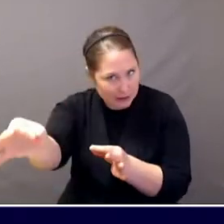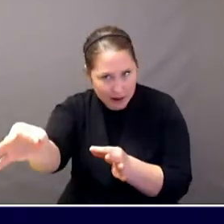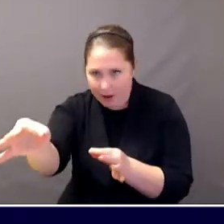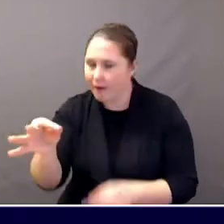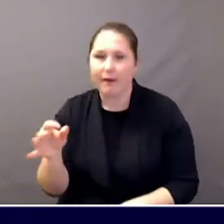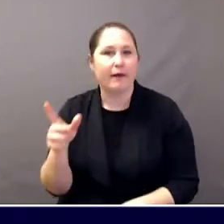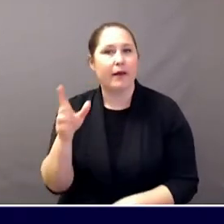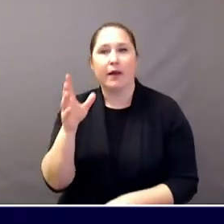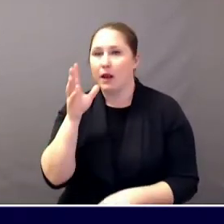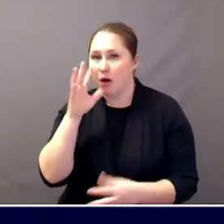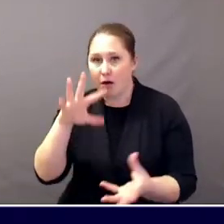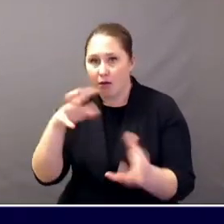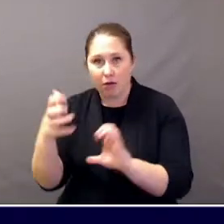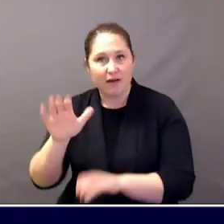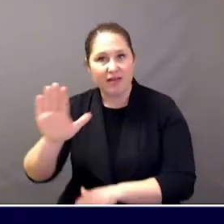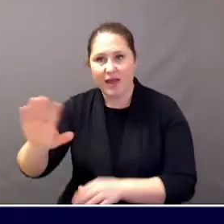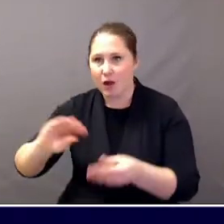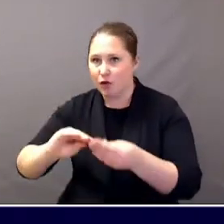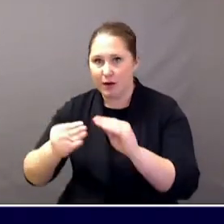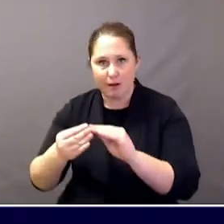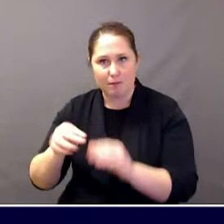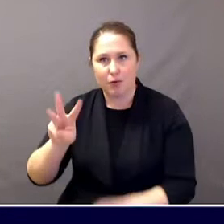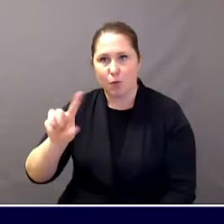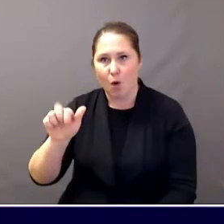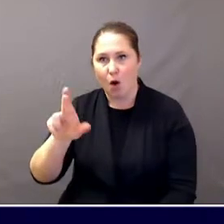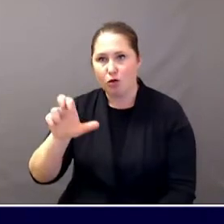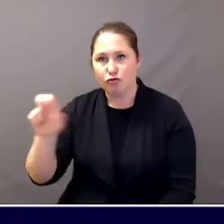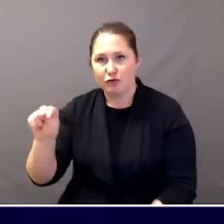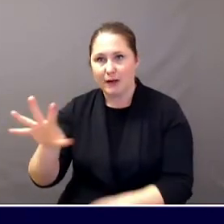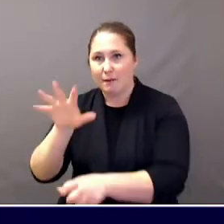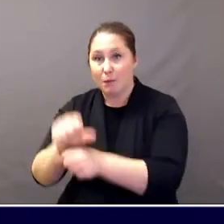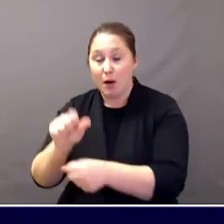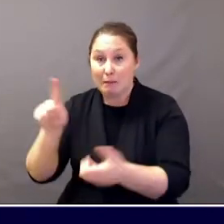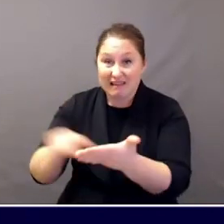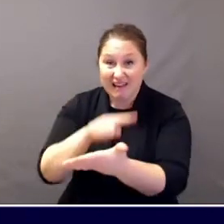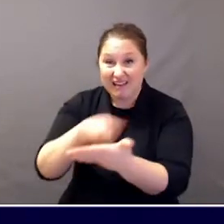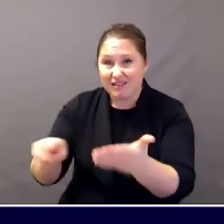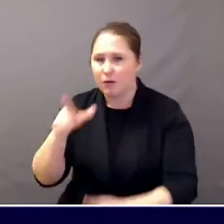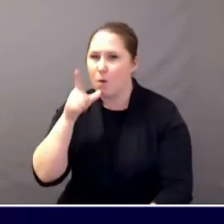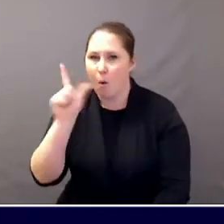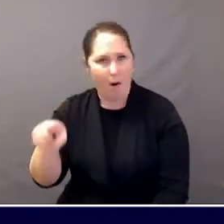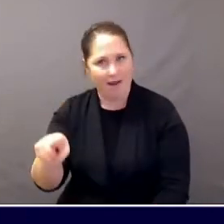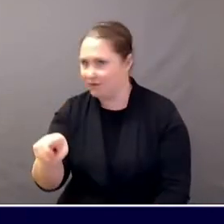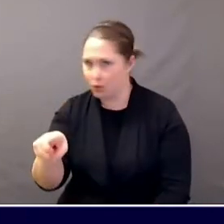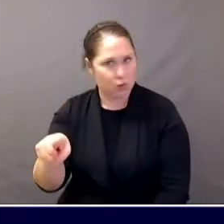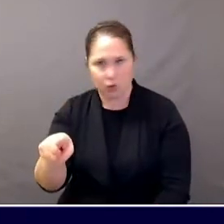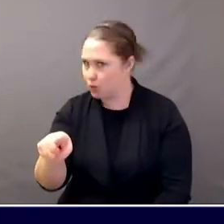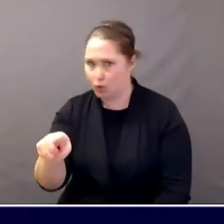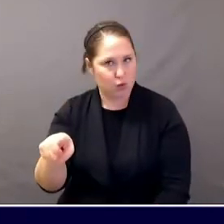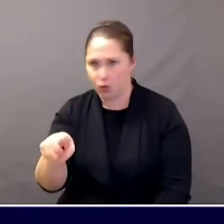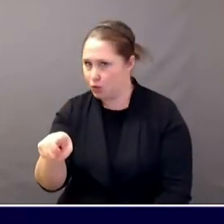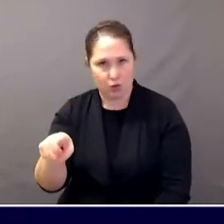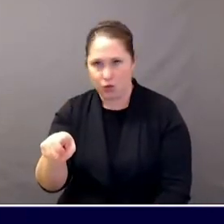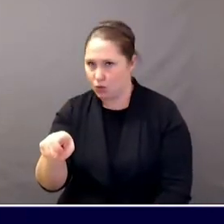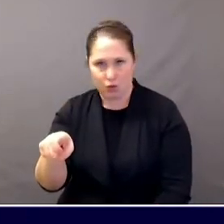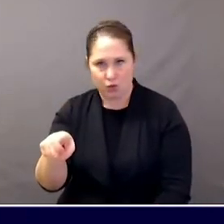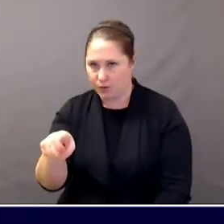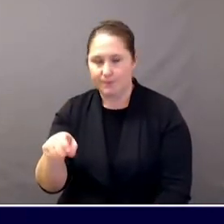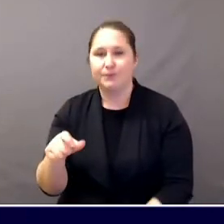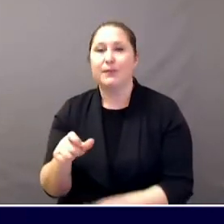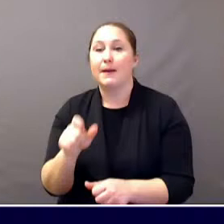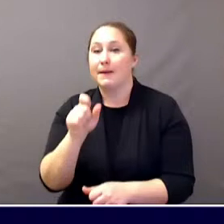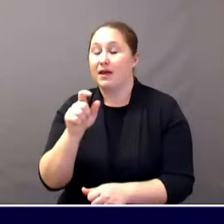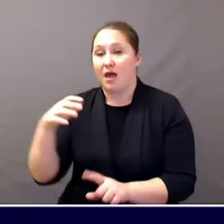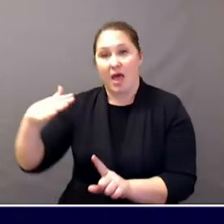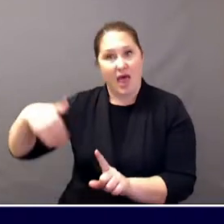Walgreens had slated. Walgreens was unable to tell us when those doses would be put into arms. Indeed, made it clear that they did not